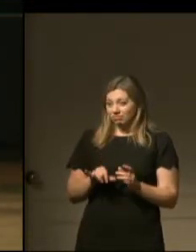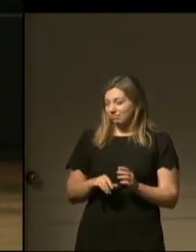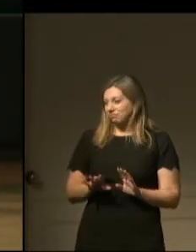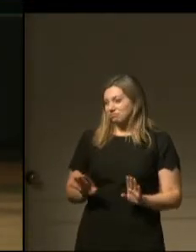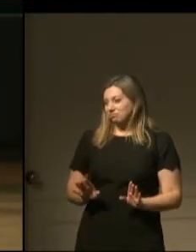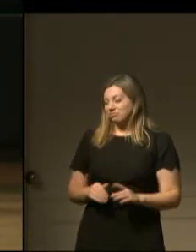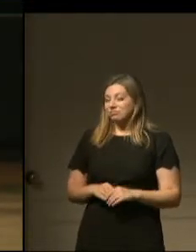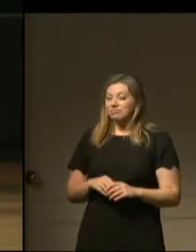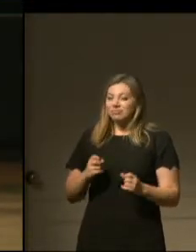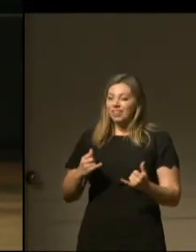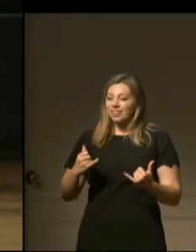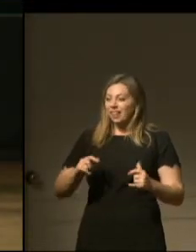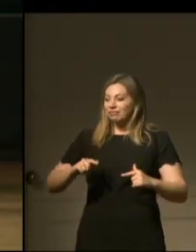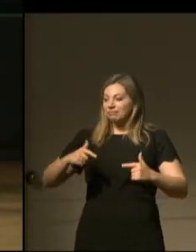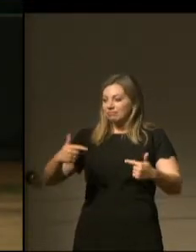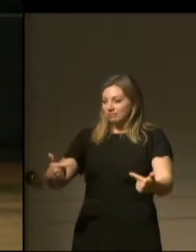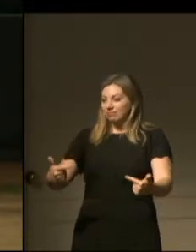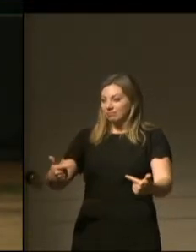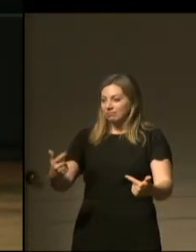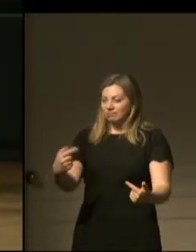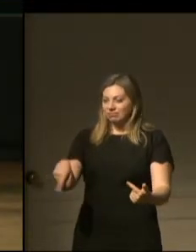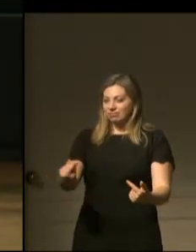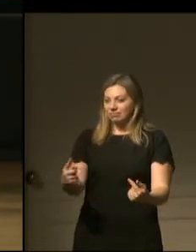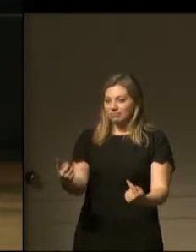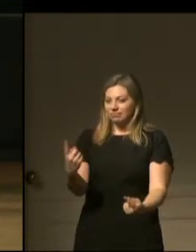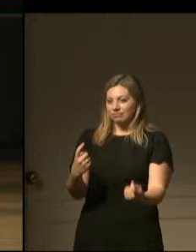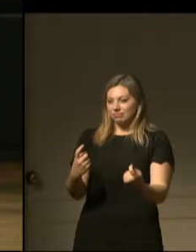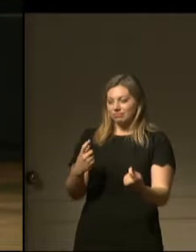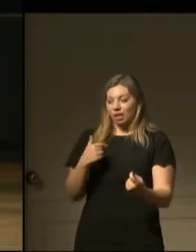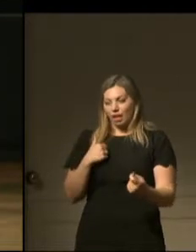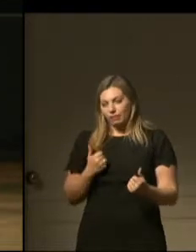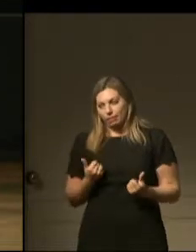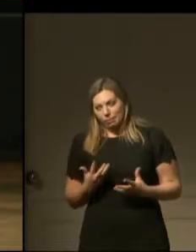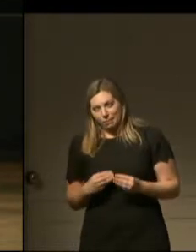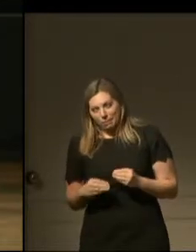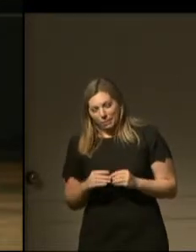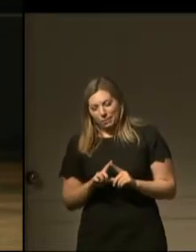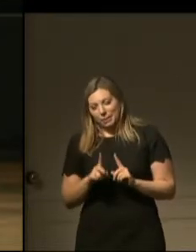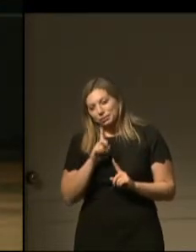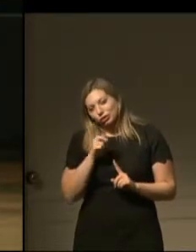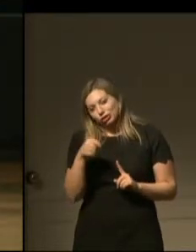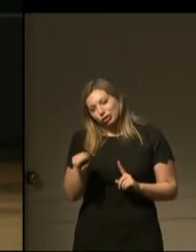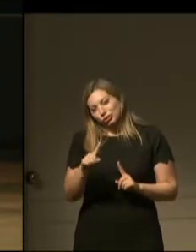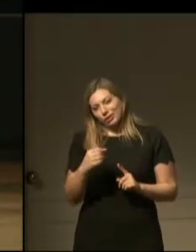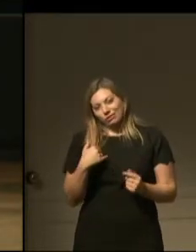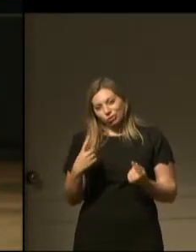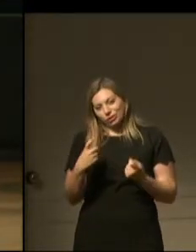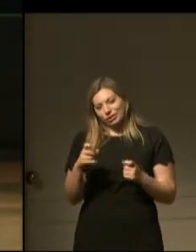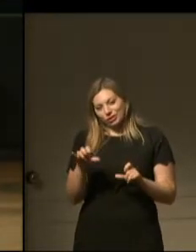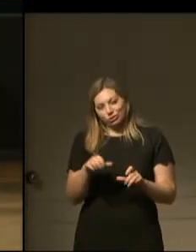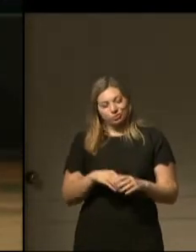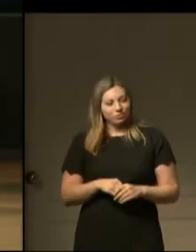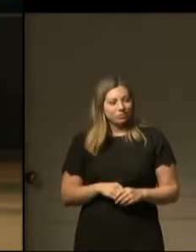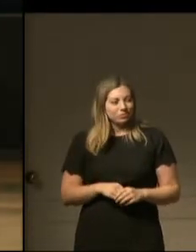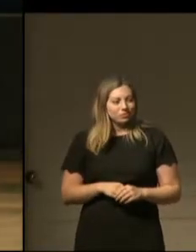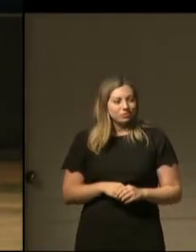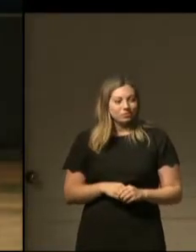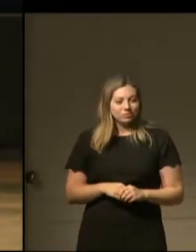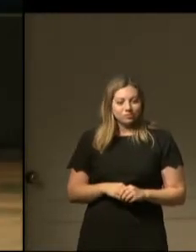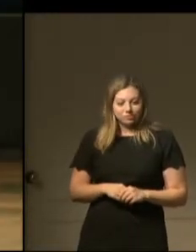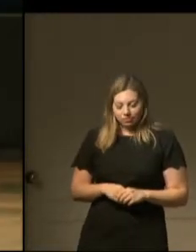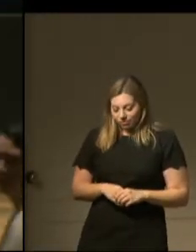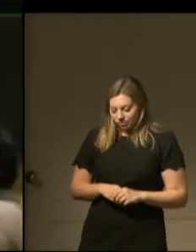With that, I want to open it up for your questions. I have a lot more, but I'm sure you have questions as well.